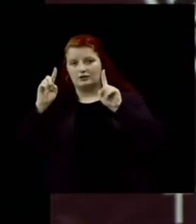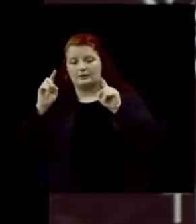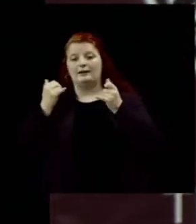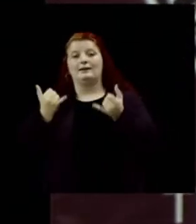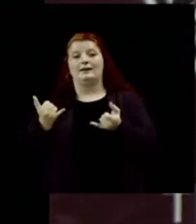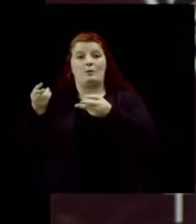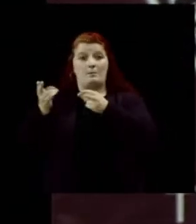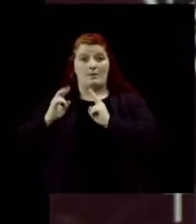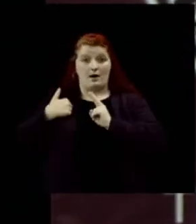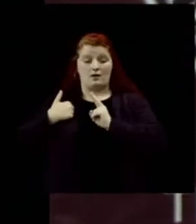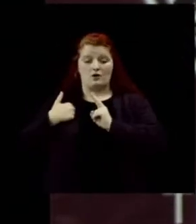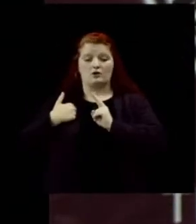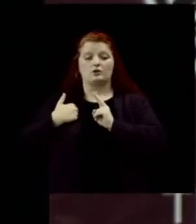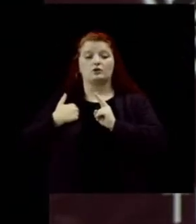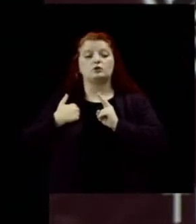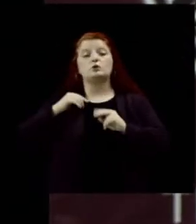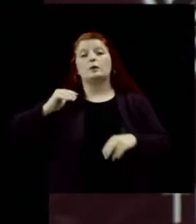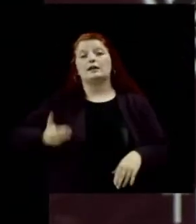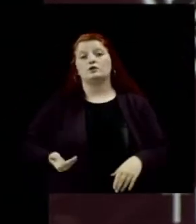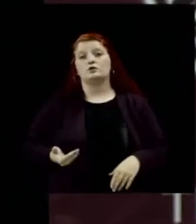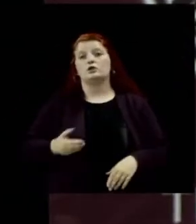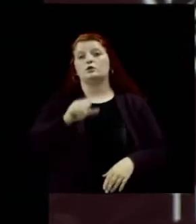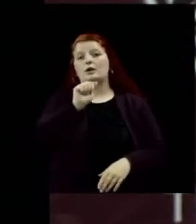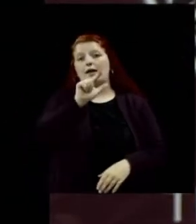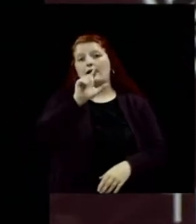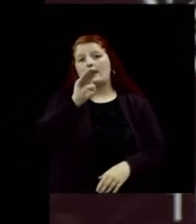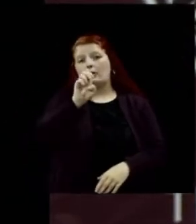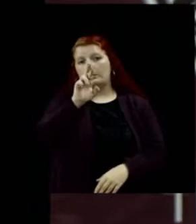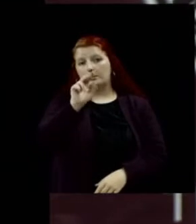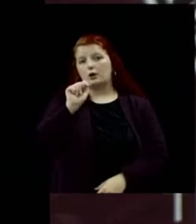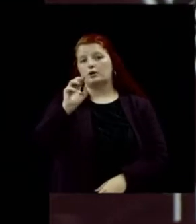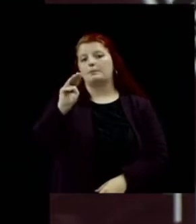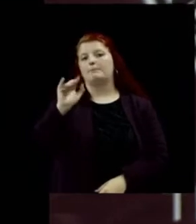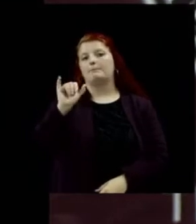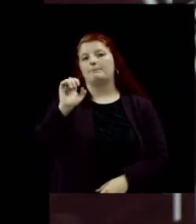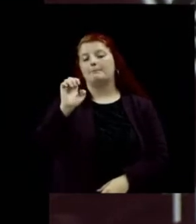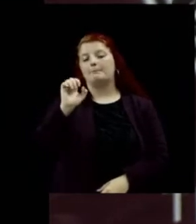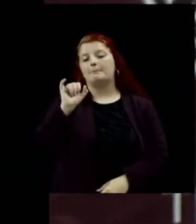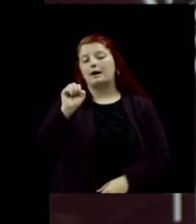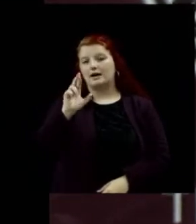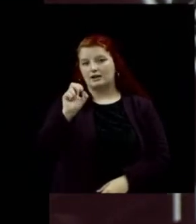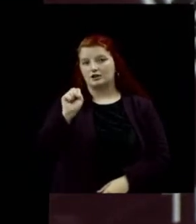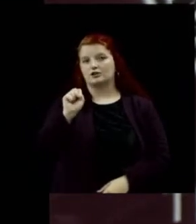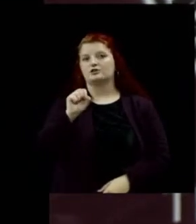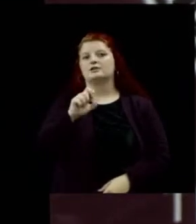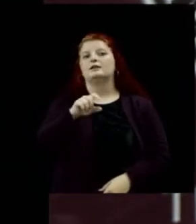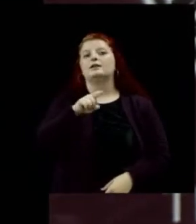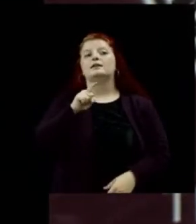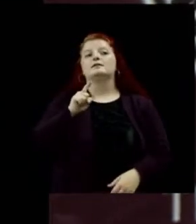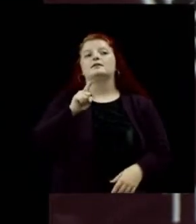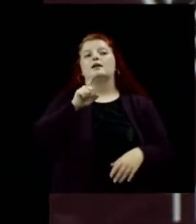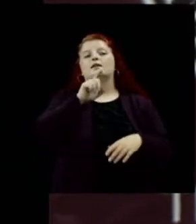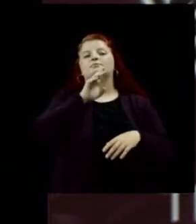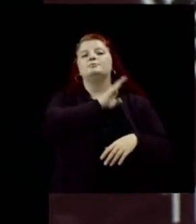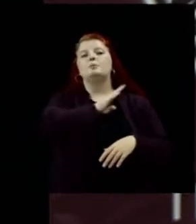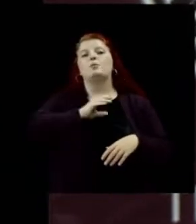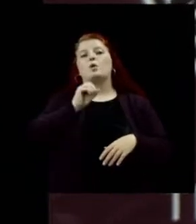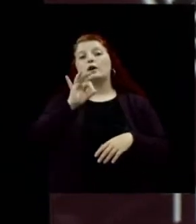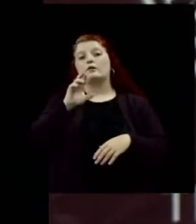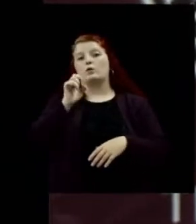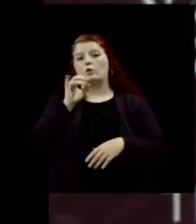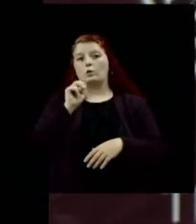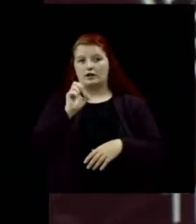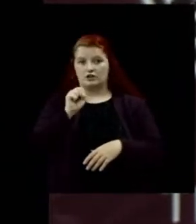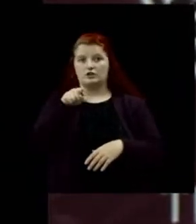honor to introduce the Honorable Albert Myers, Chairman of the Texas Southern University's Board of Regents, as he delivers a